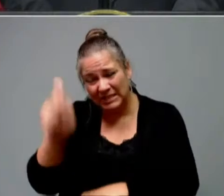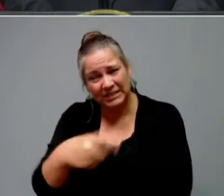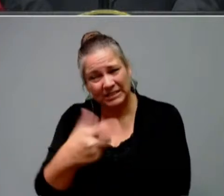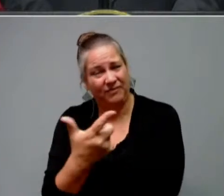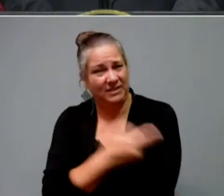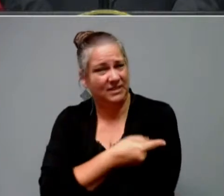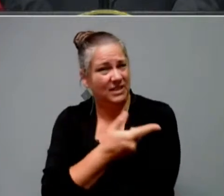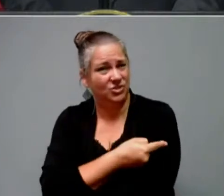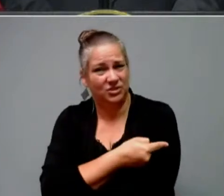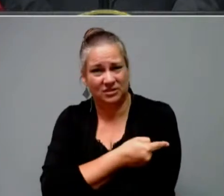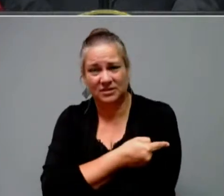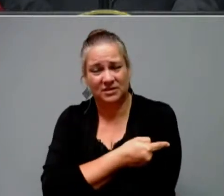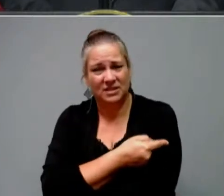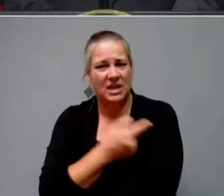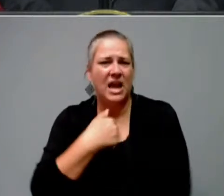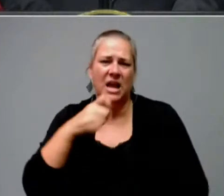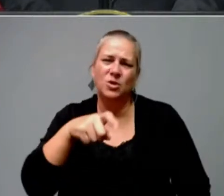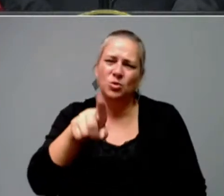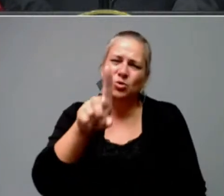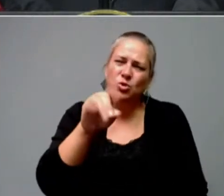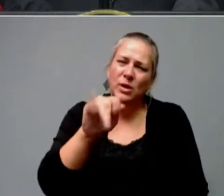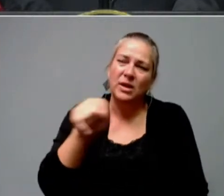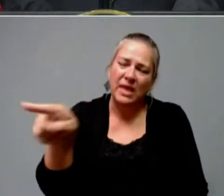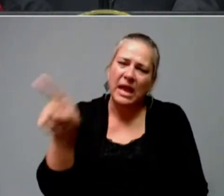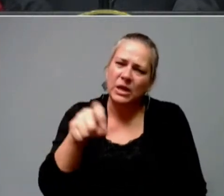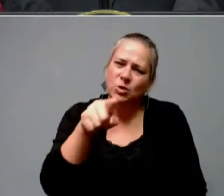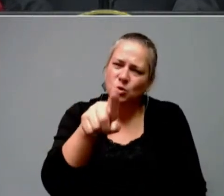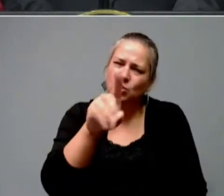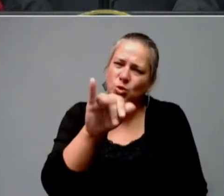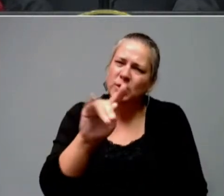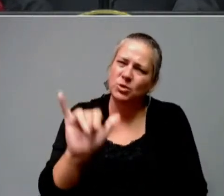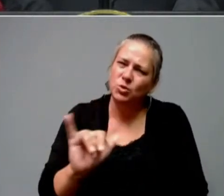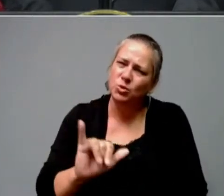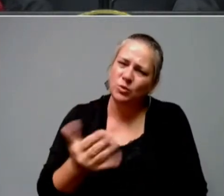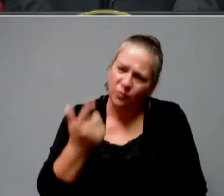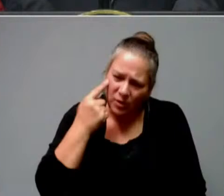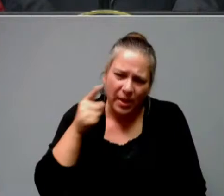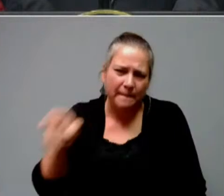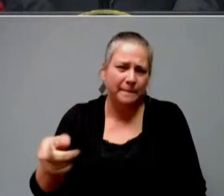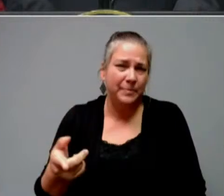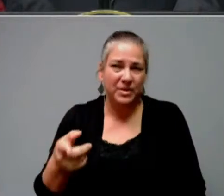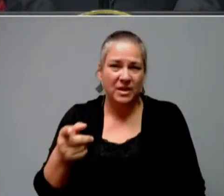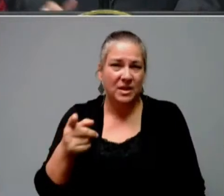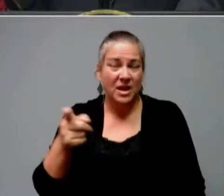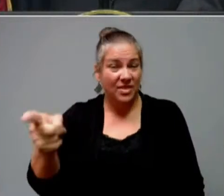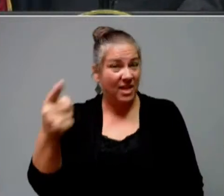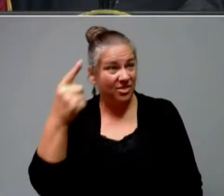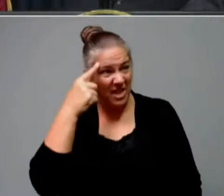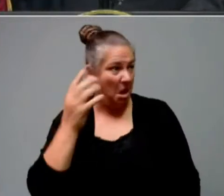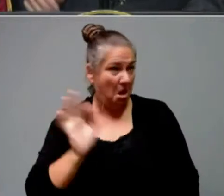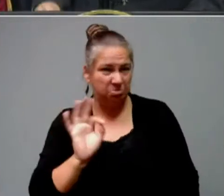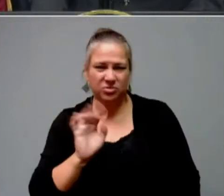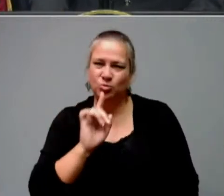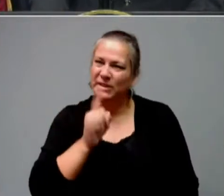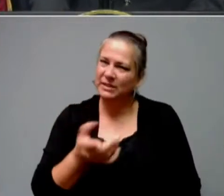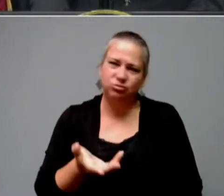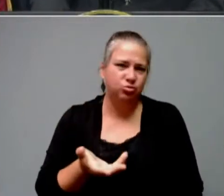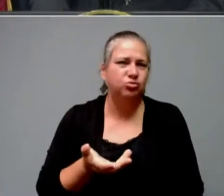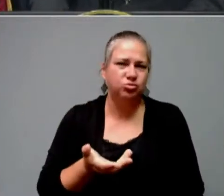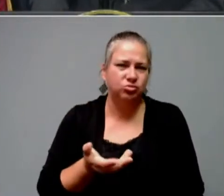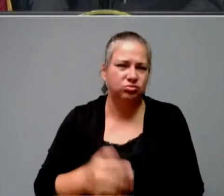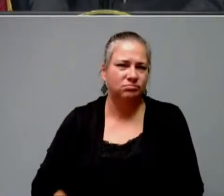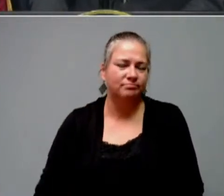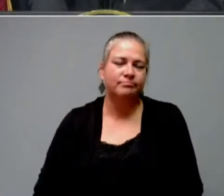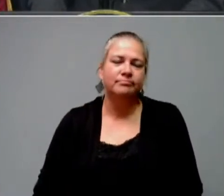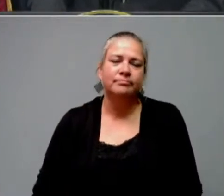need you to do it, and they need you to do it, even if they don't know it quite yet. 50 to